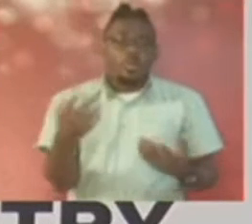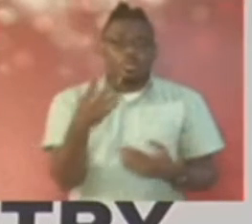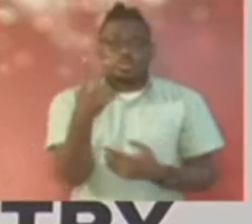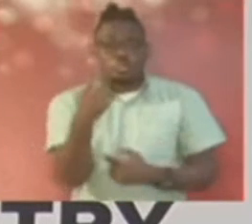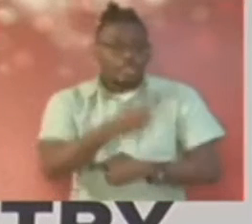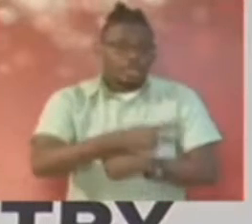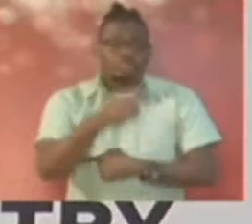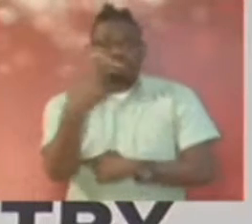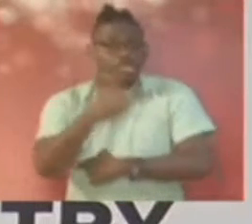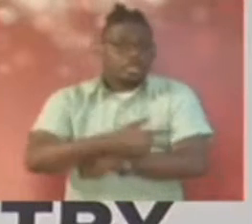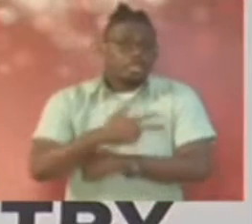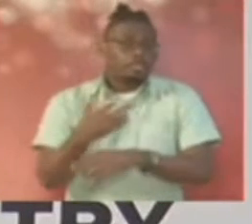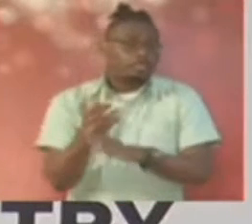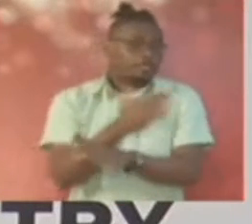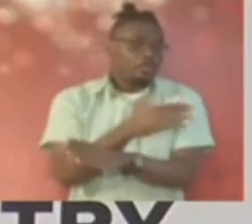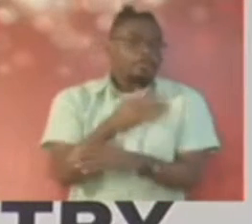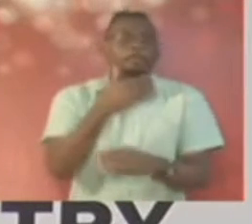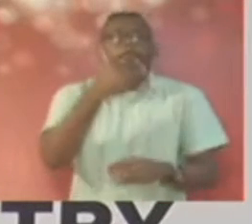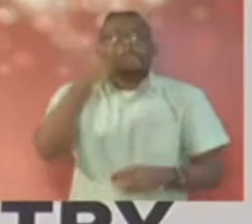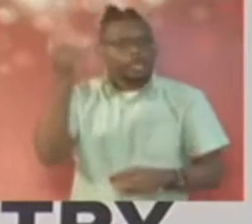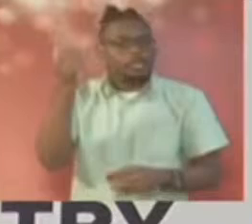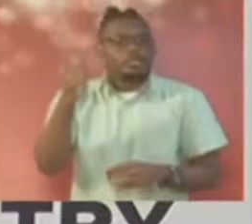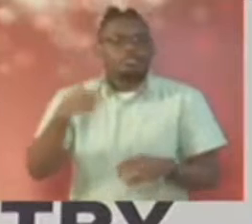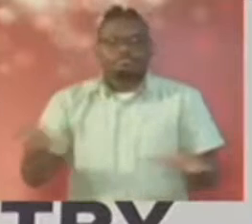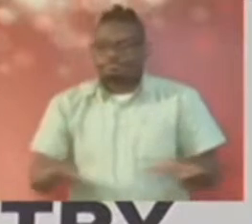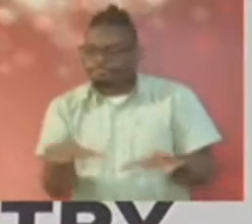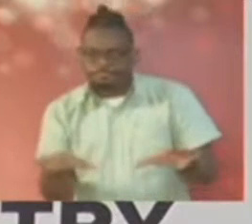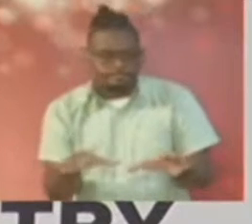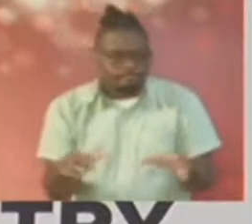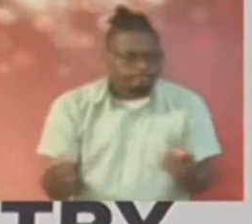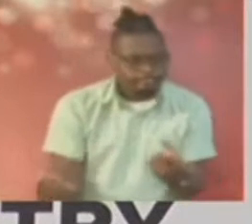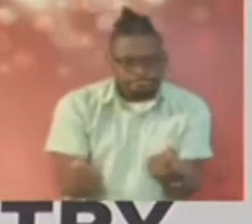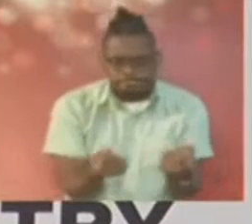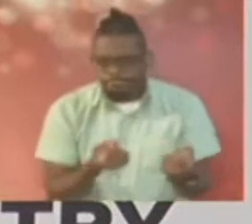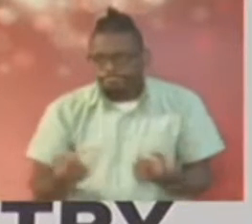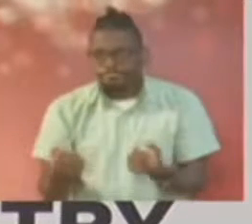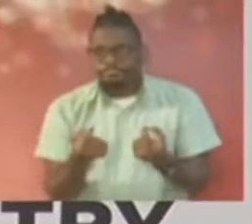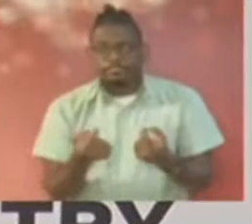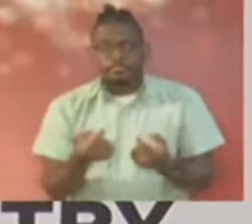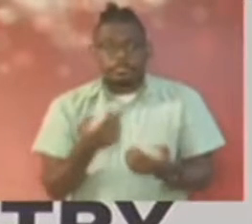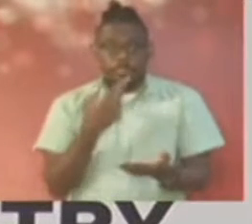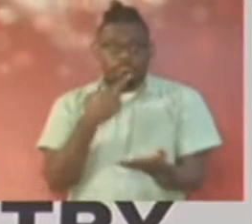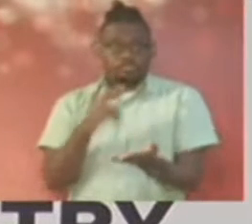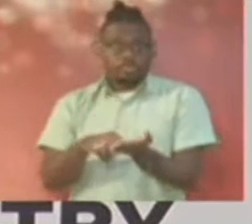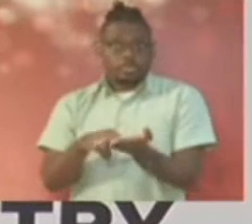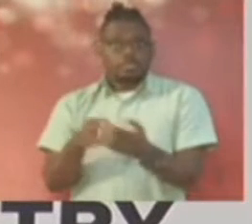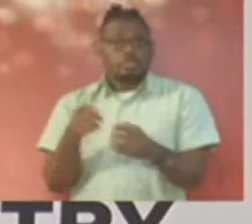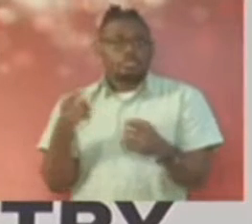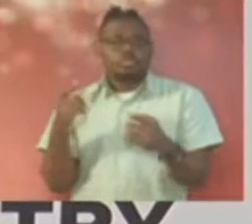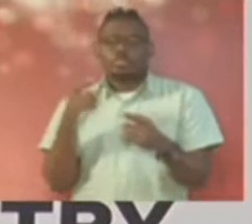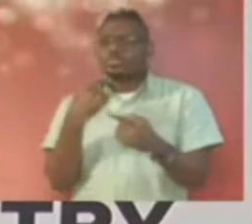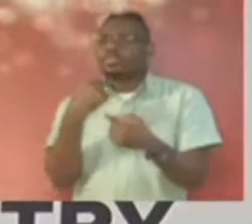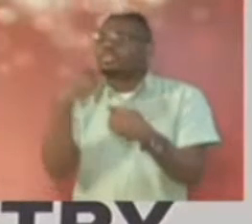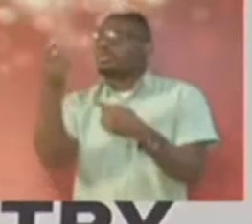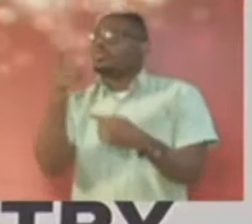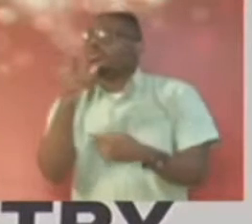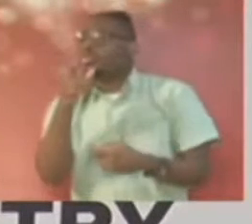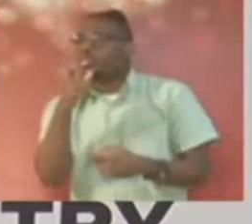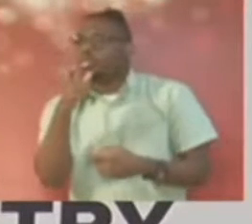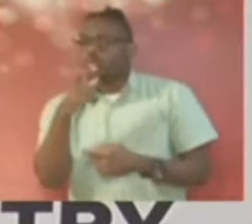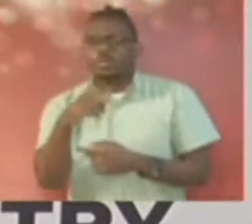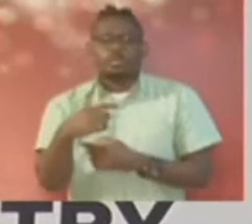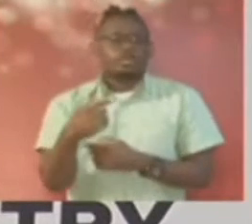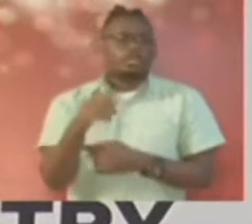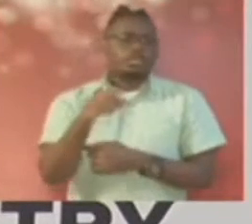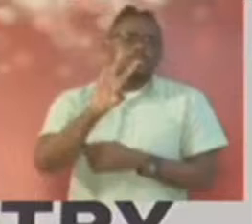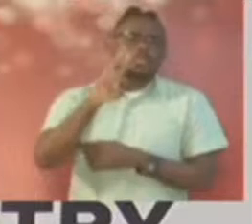practice for reporting of tests to the press or to even any other agency, PAHO, etc. So it is best